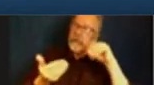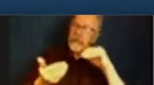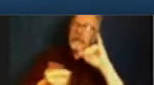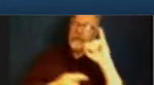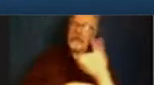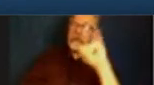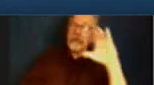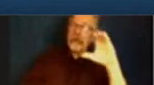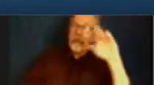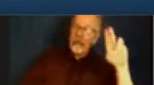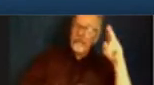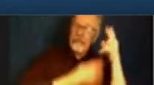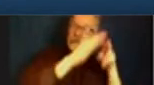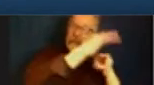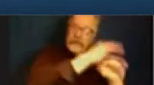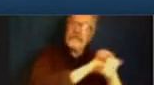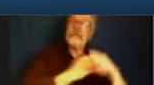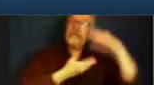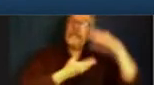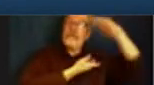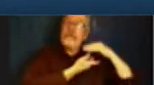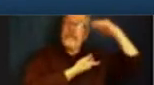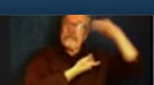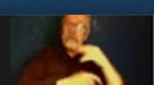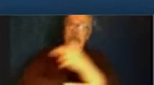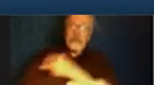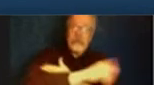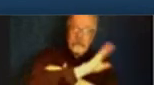and workforce shortages?